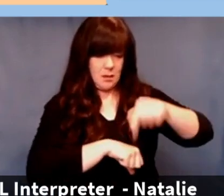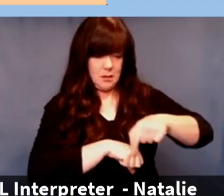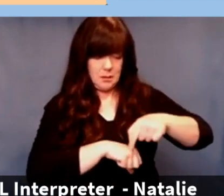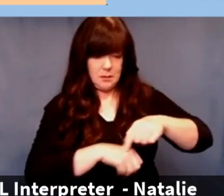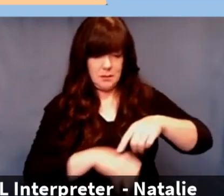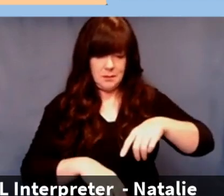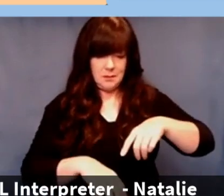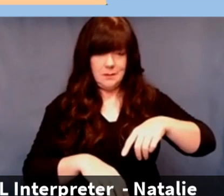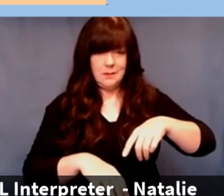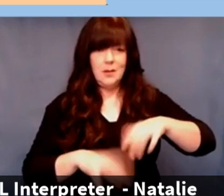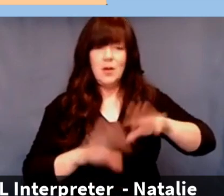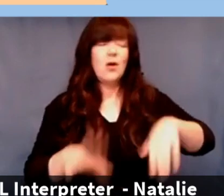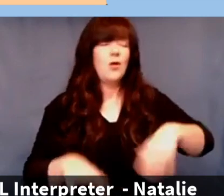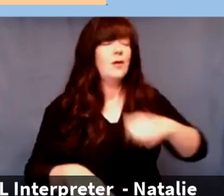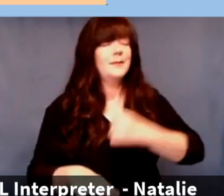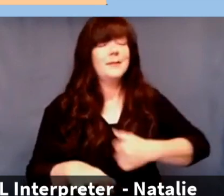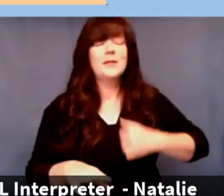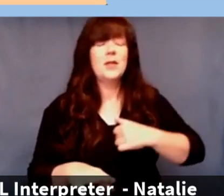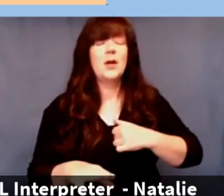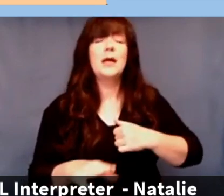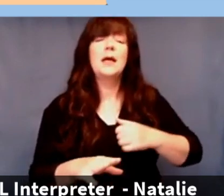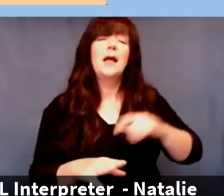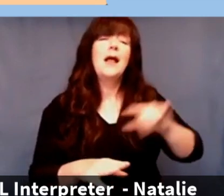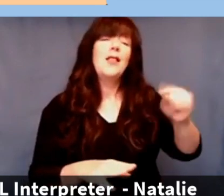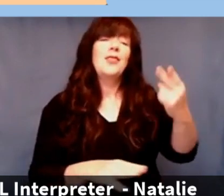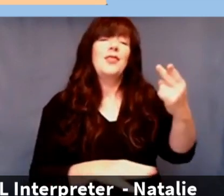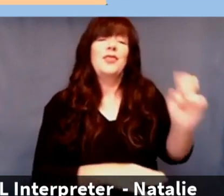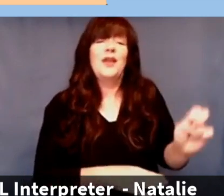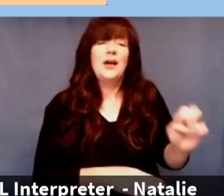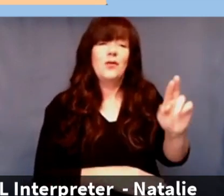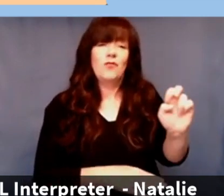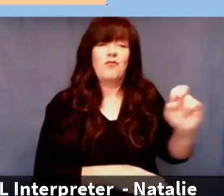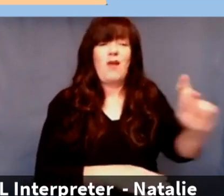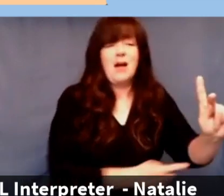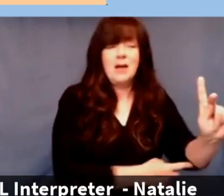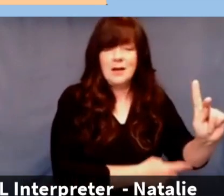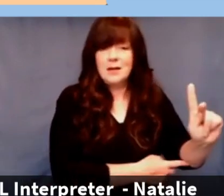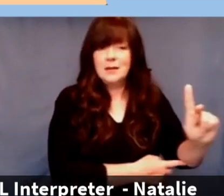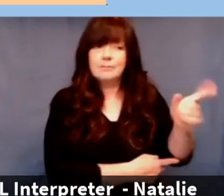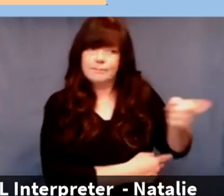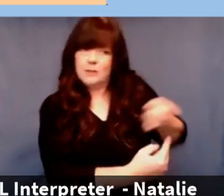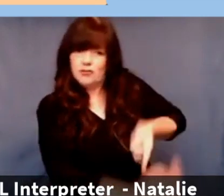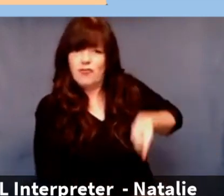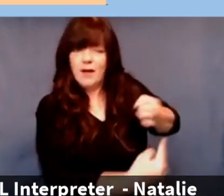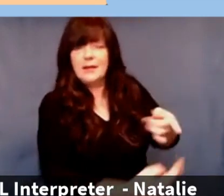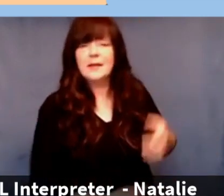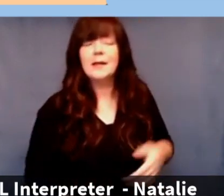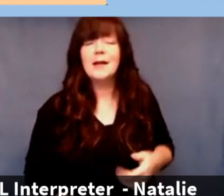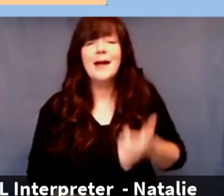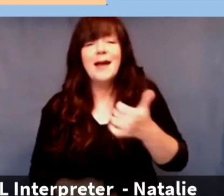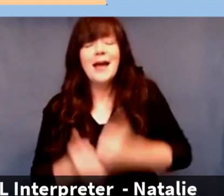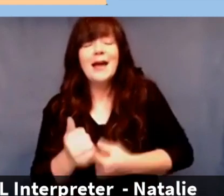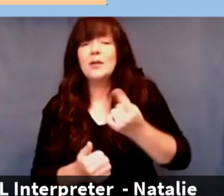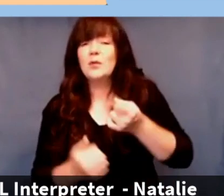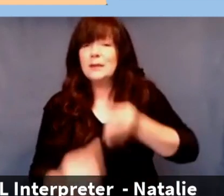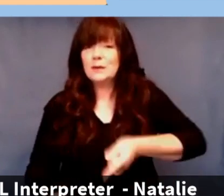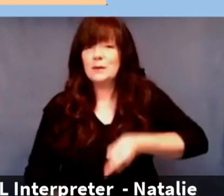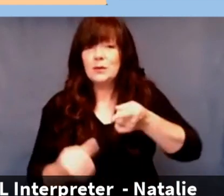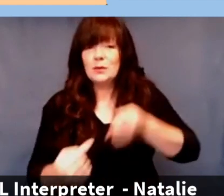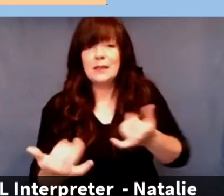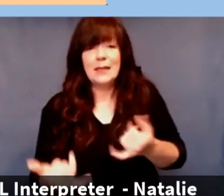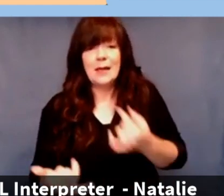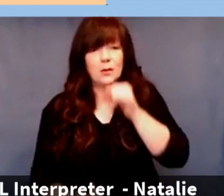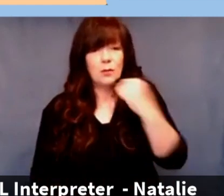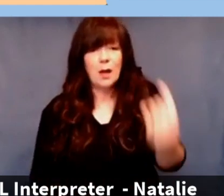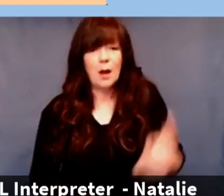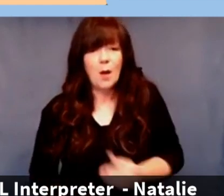struggling with, I talk about the Rock because I love him. He's great. But like, I feel like everyone is struggling and you're not alone